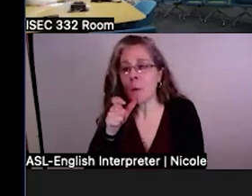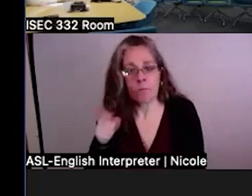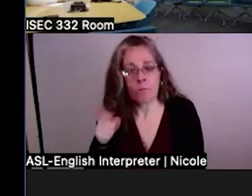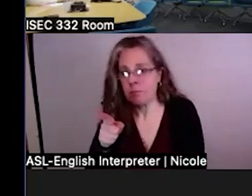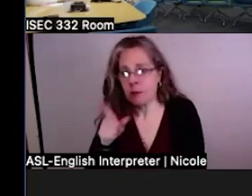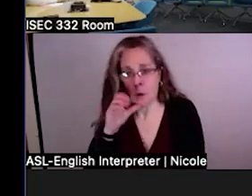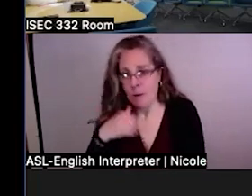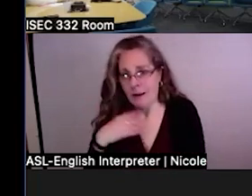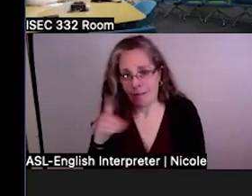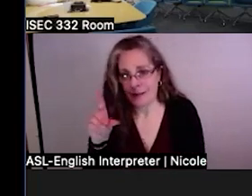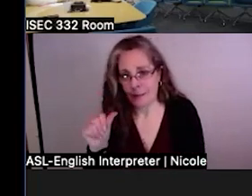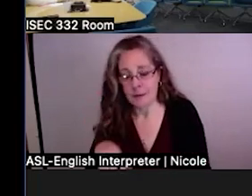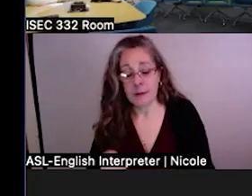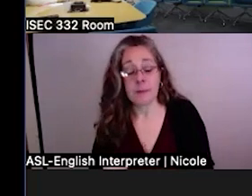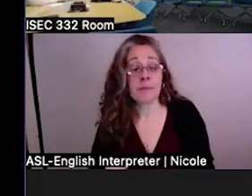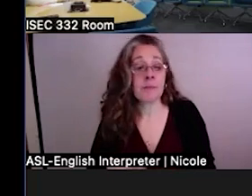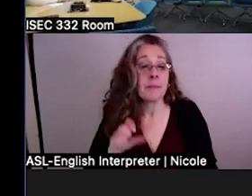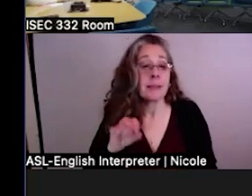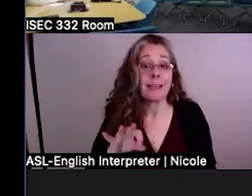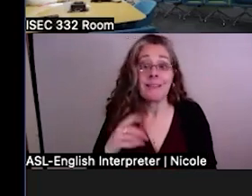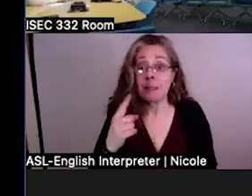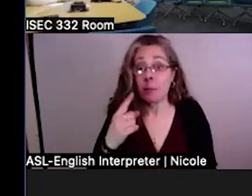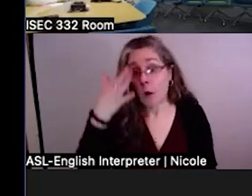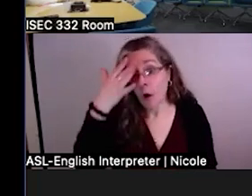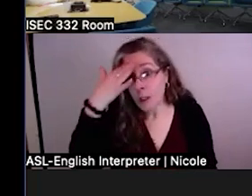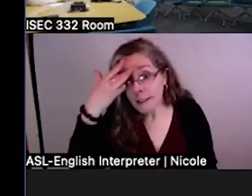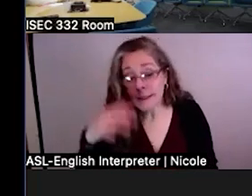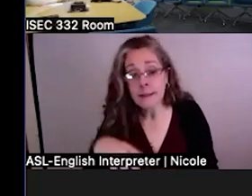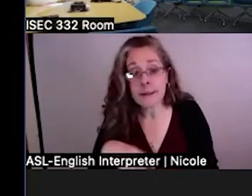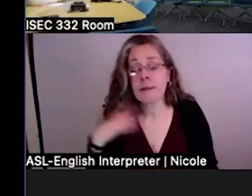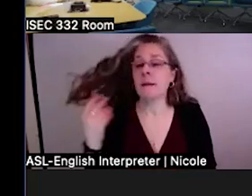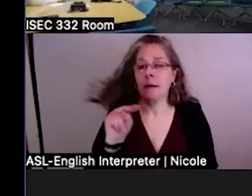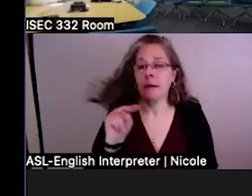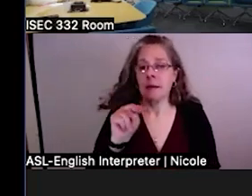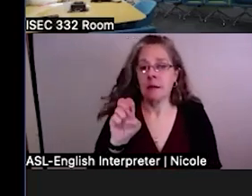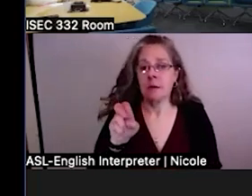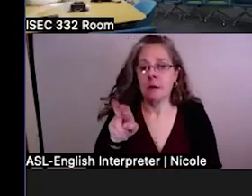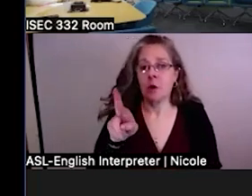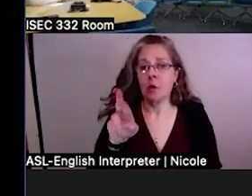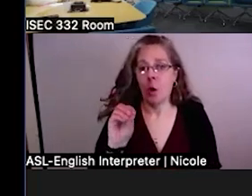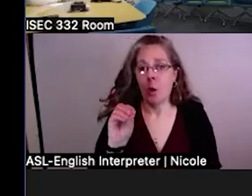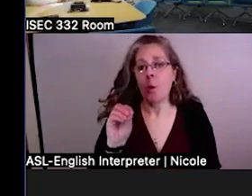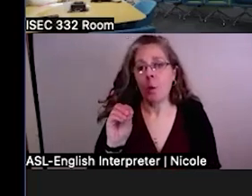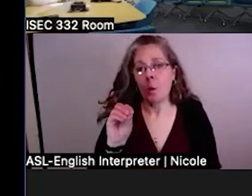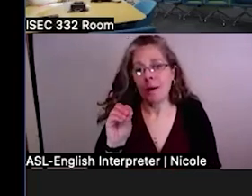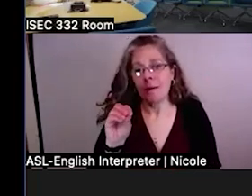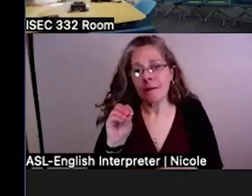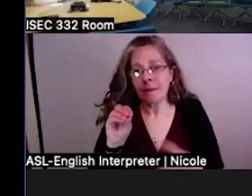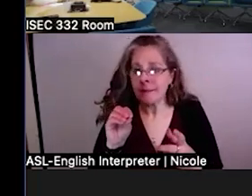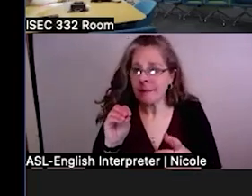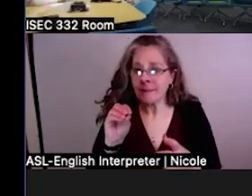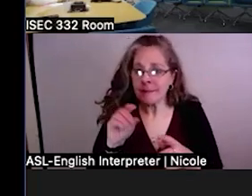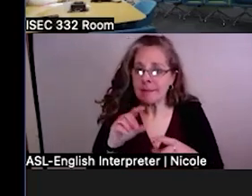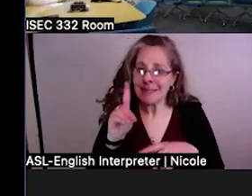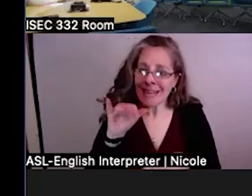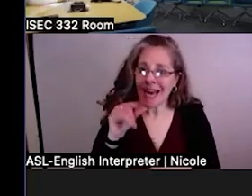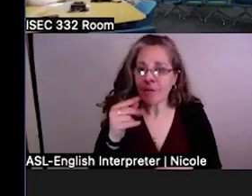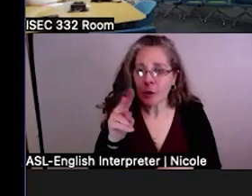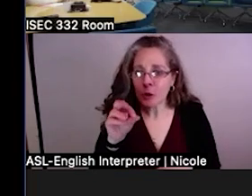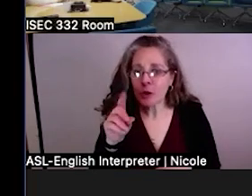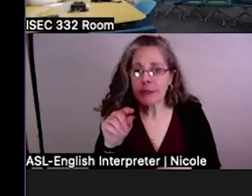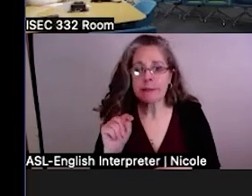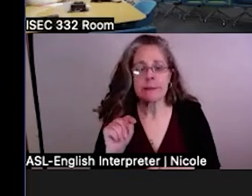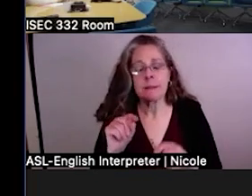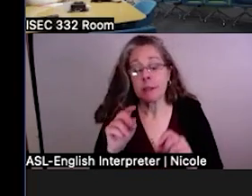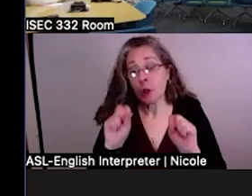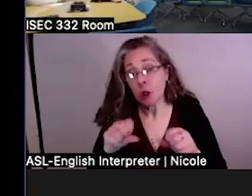neurodivergent, someone who's autistic. Neurodivergence, the umbrella is very wide, a lot of different things, but someone has ADHD,